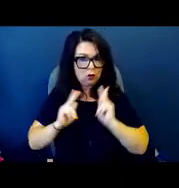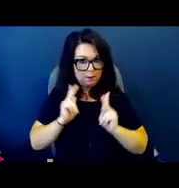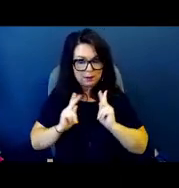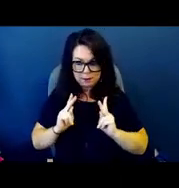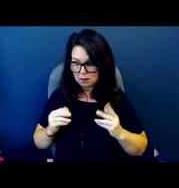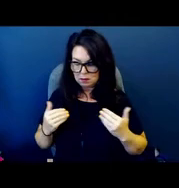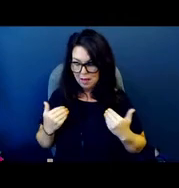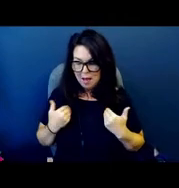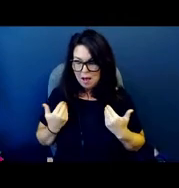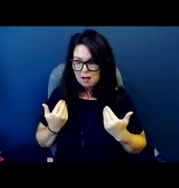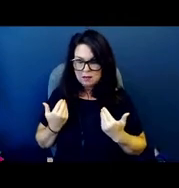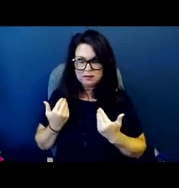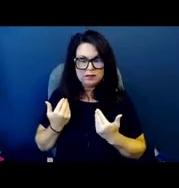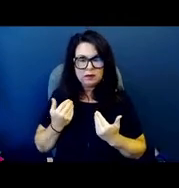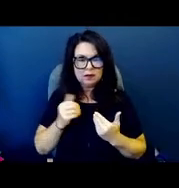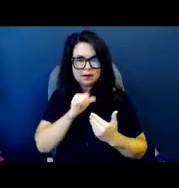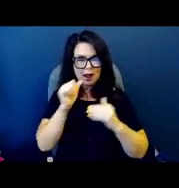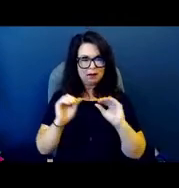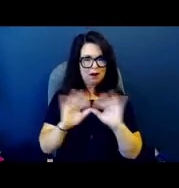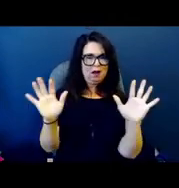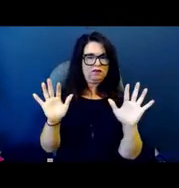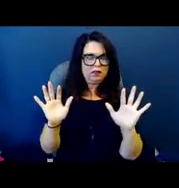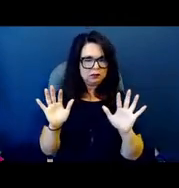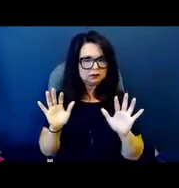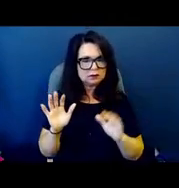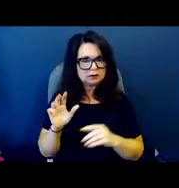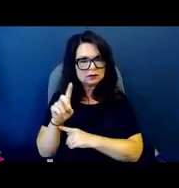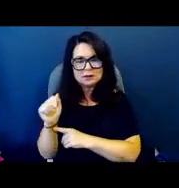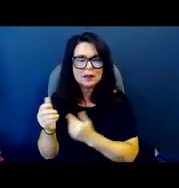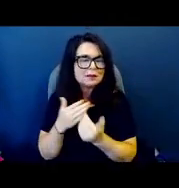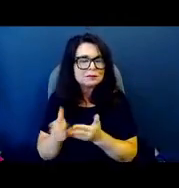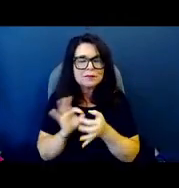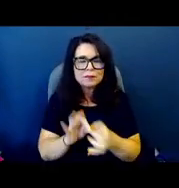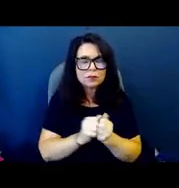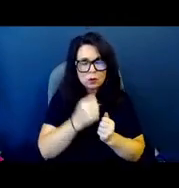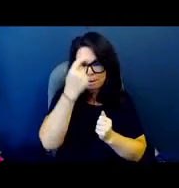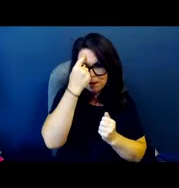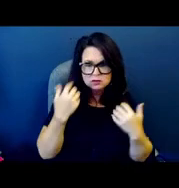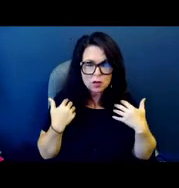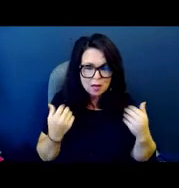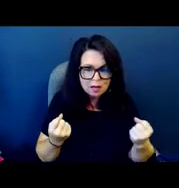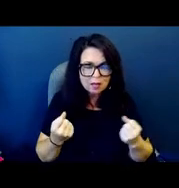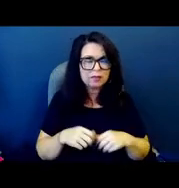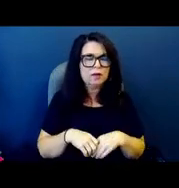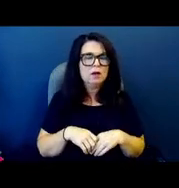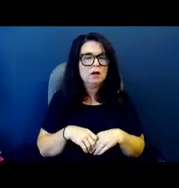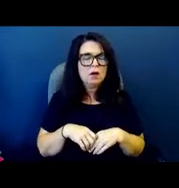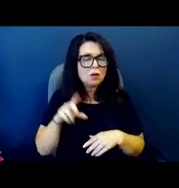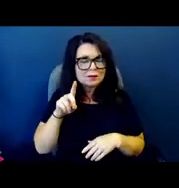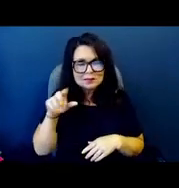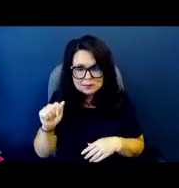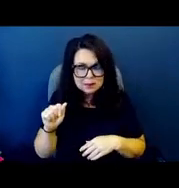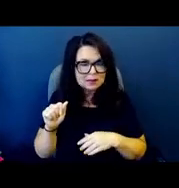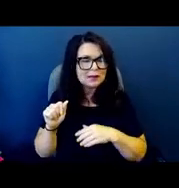invisible disabilities, whether they're more related to mental health or, the disabilities that are covered under